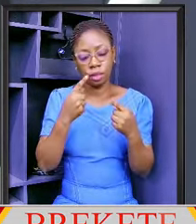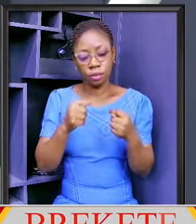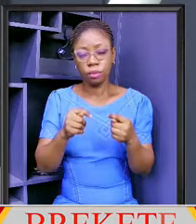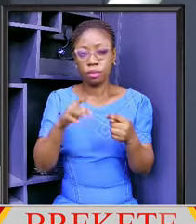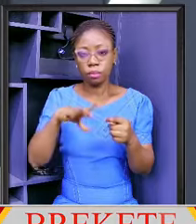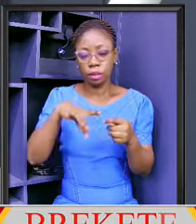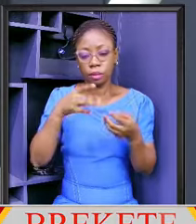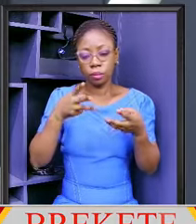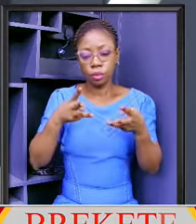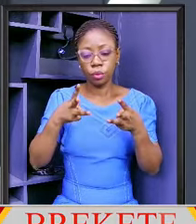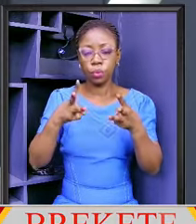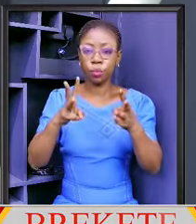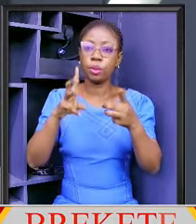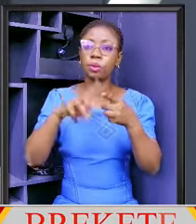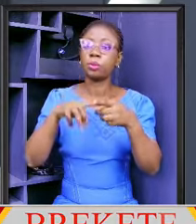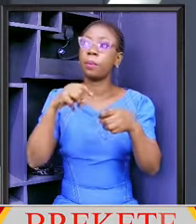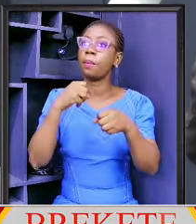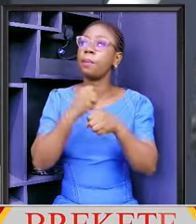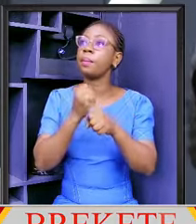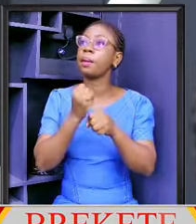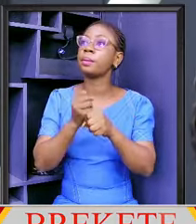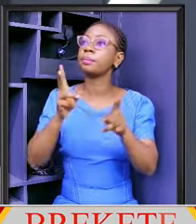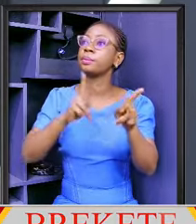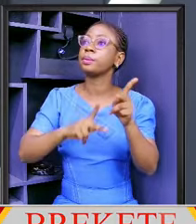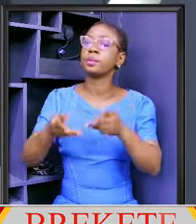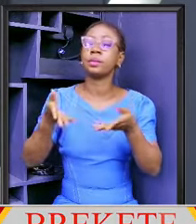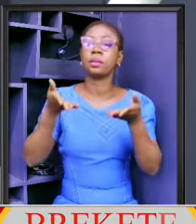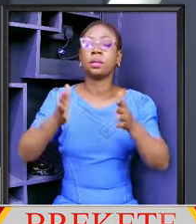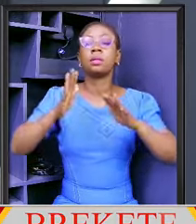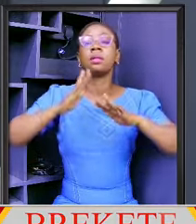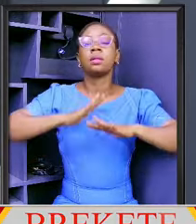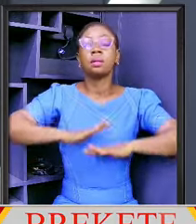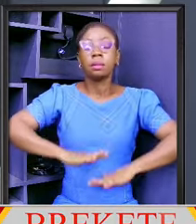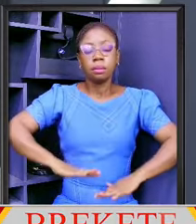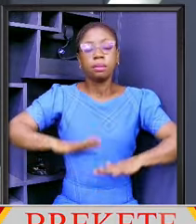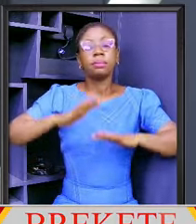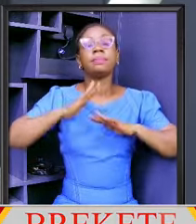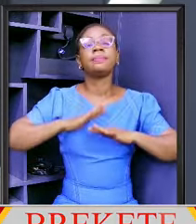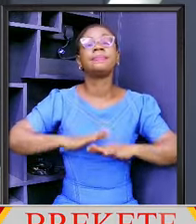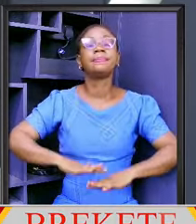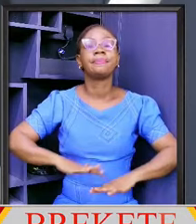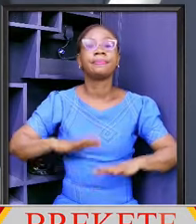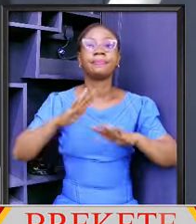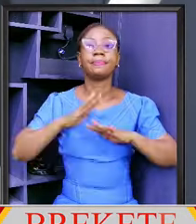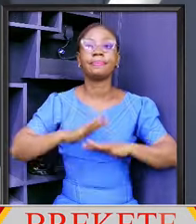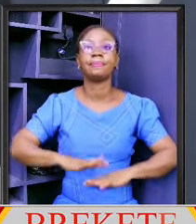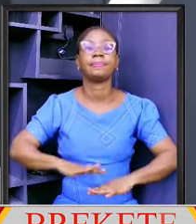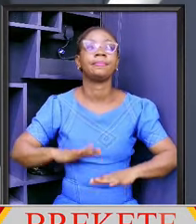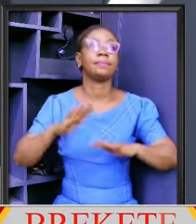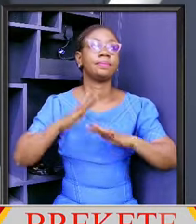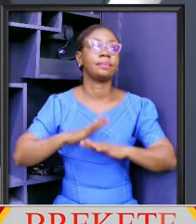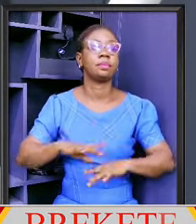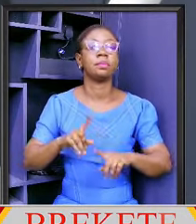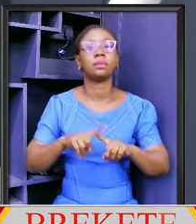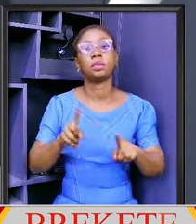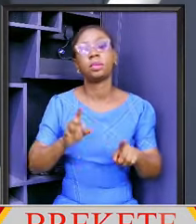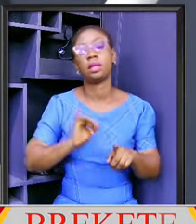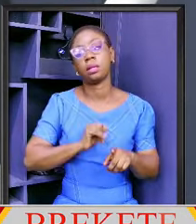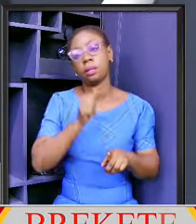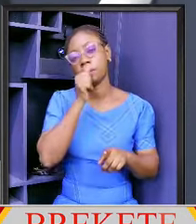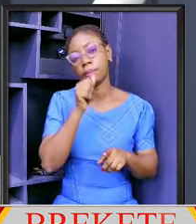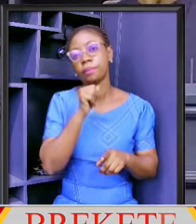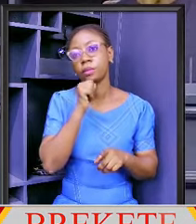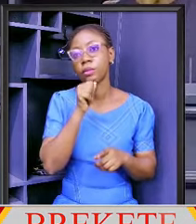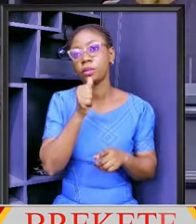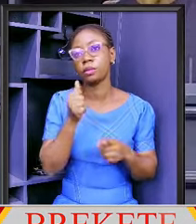studio tension would anyway it go come naturally. It go come naturally. Right. But I'm not happy, seriously. Brother President,